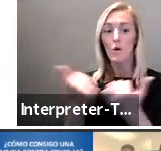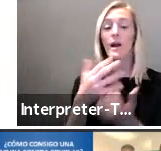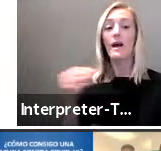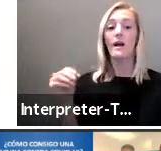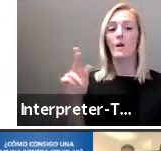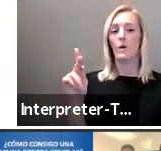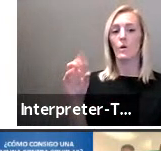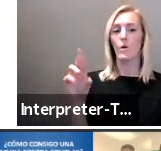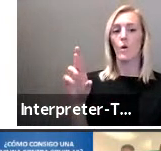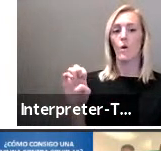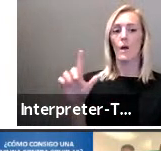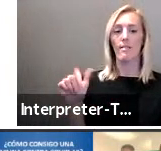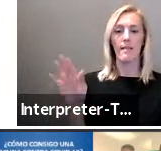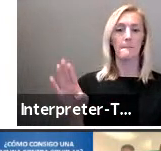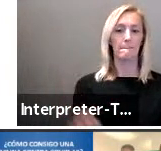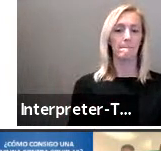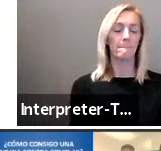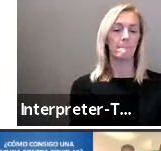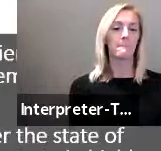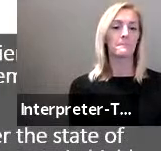Laboratories. Next slide.